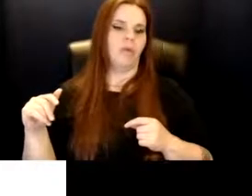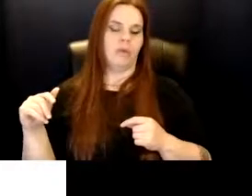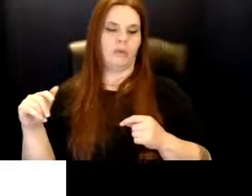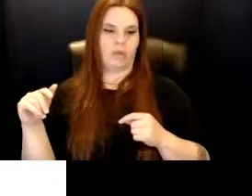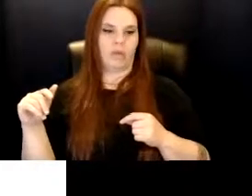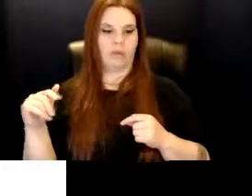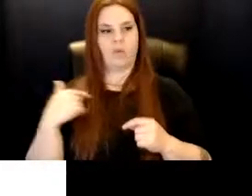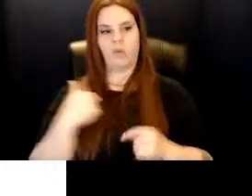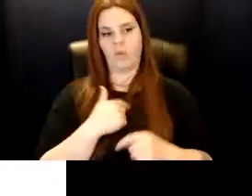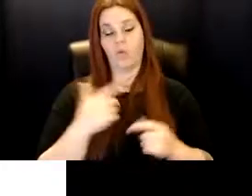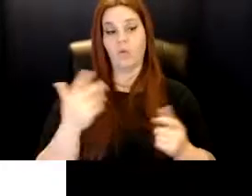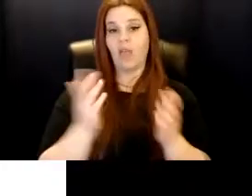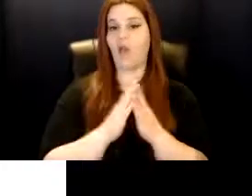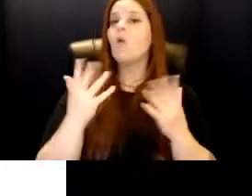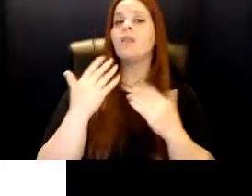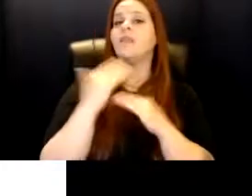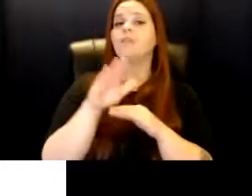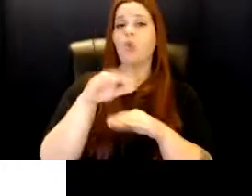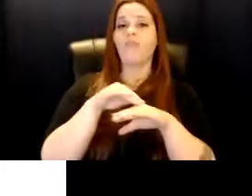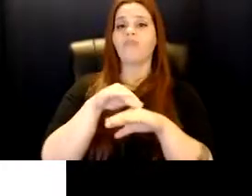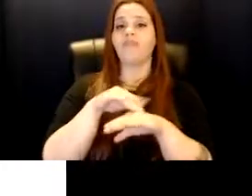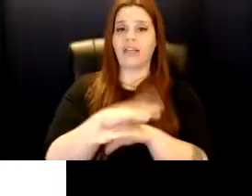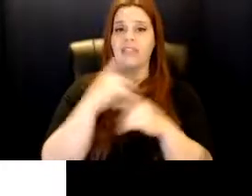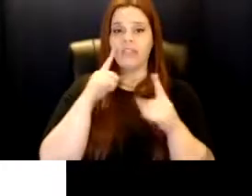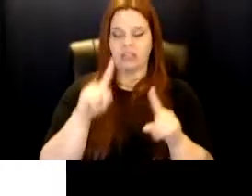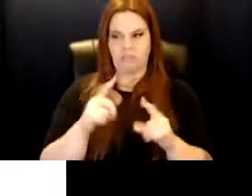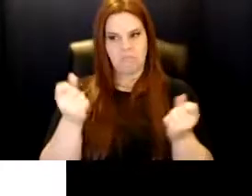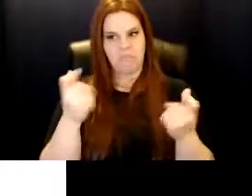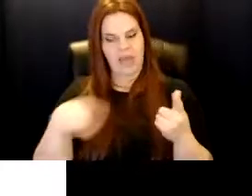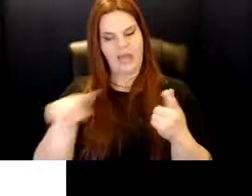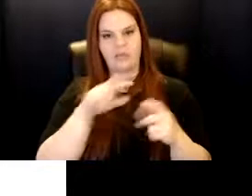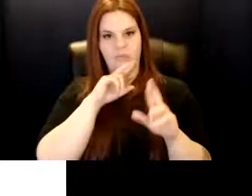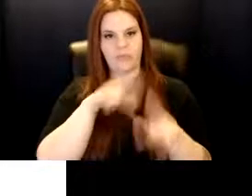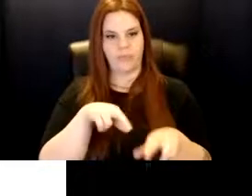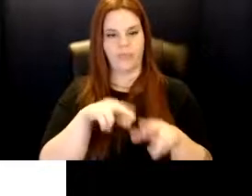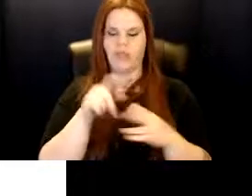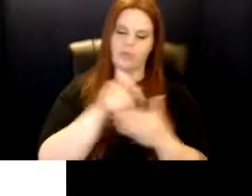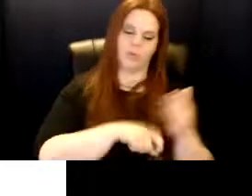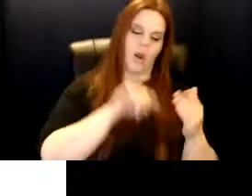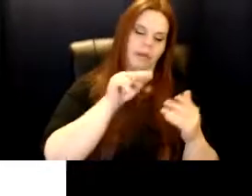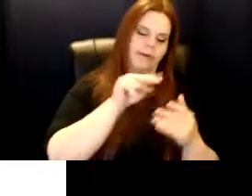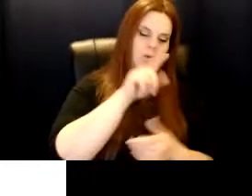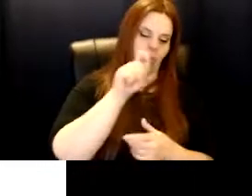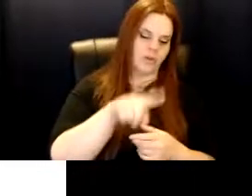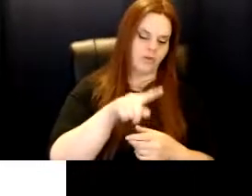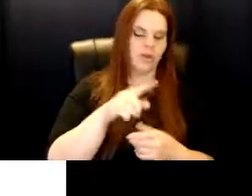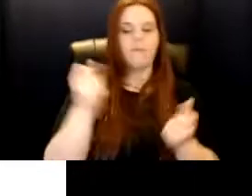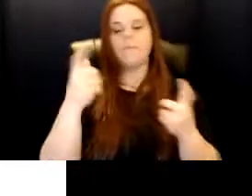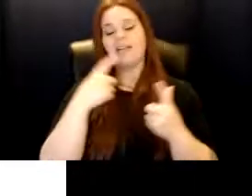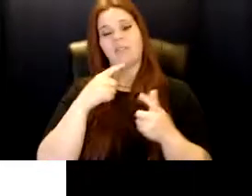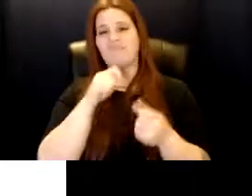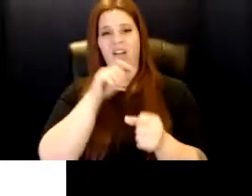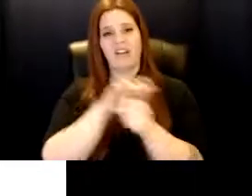we asked them what limits your effectiveness? And many of them, this was a write-in question, many of them said lack of